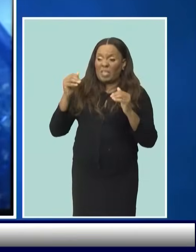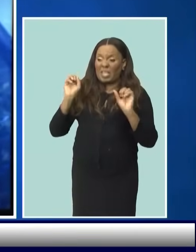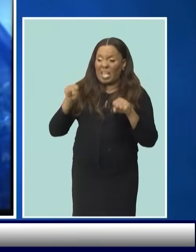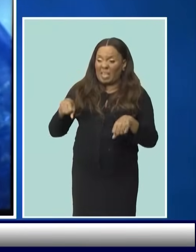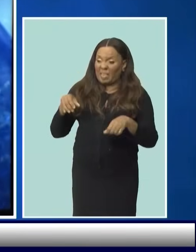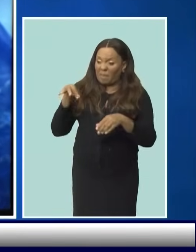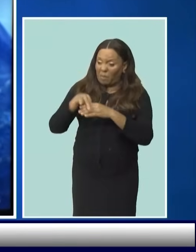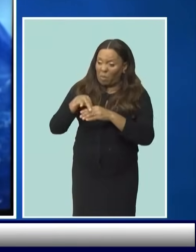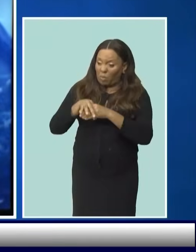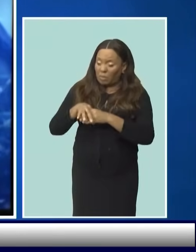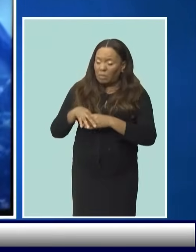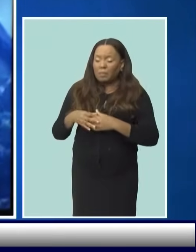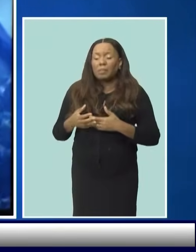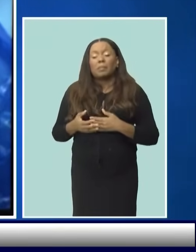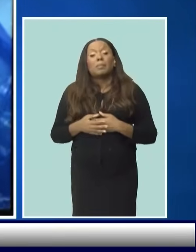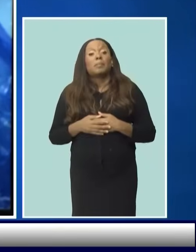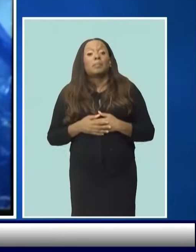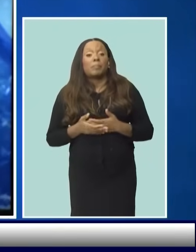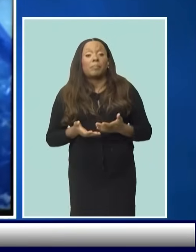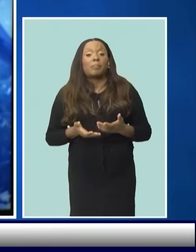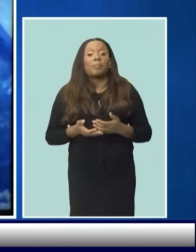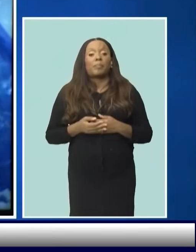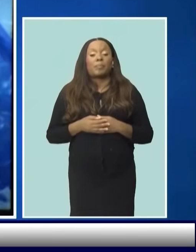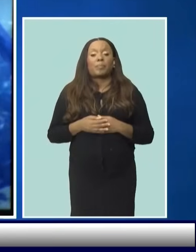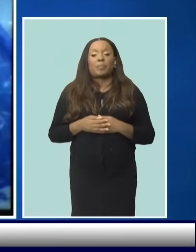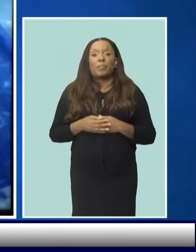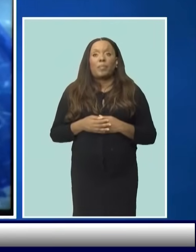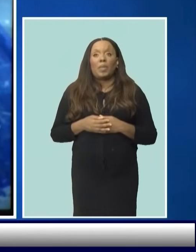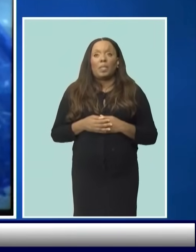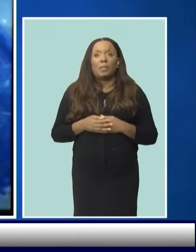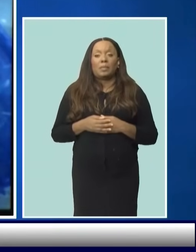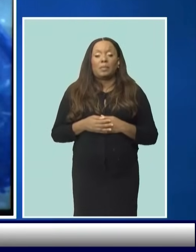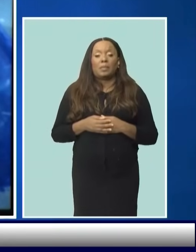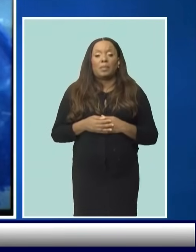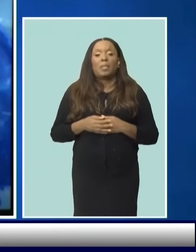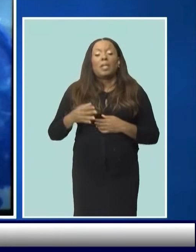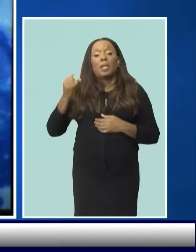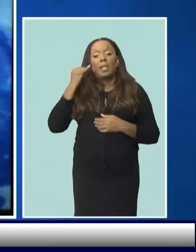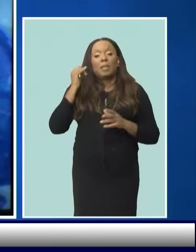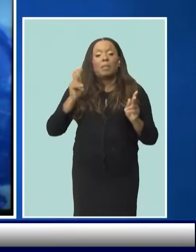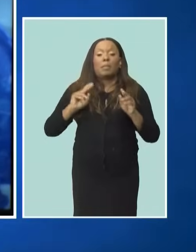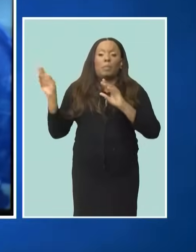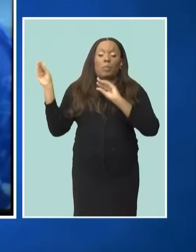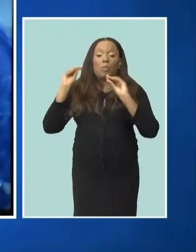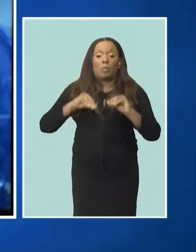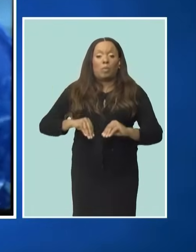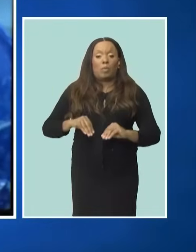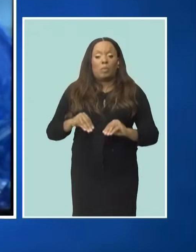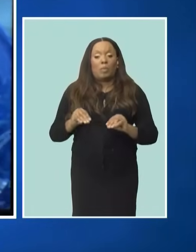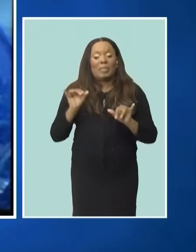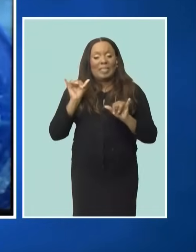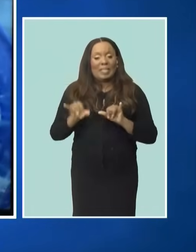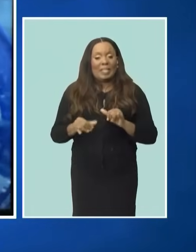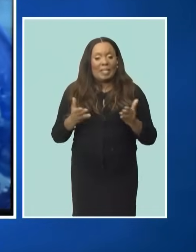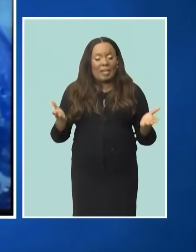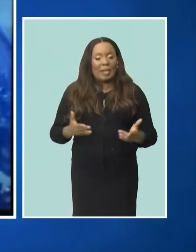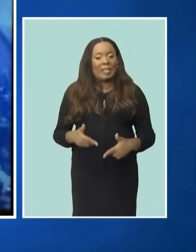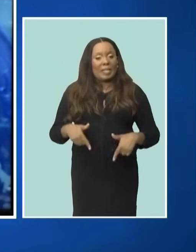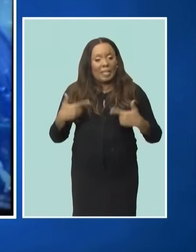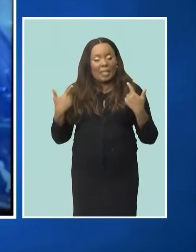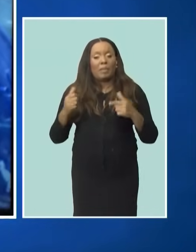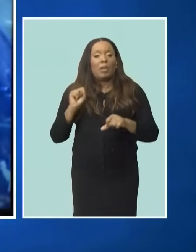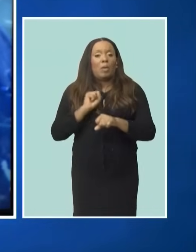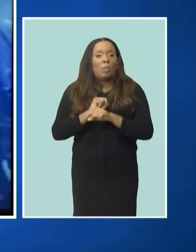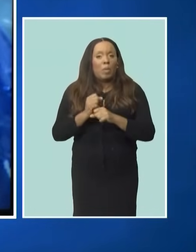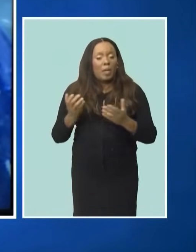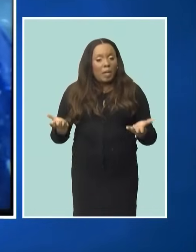have, incoming nationals who decide to live in Barbados indefinitely and to work. And that's what the regime is